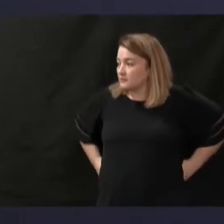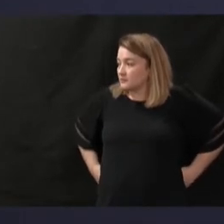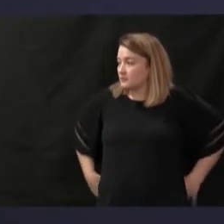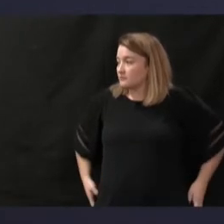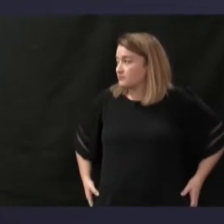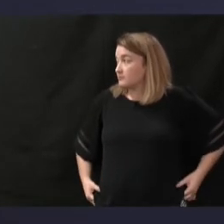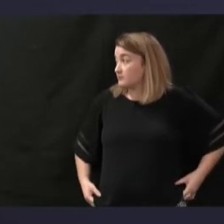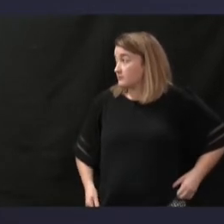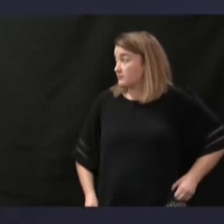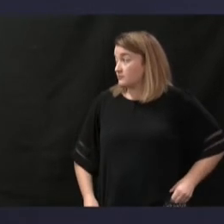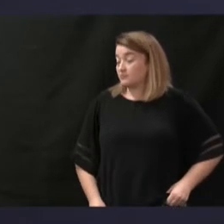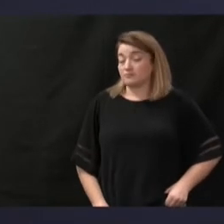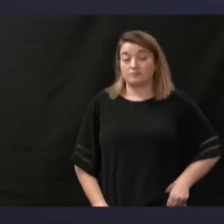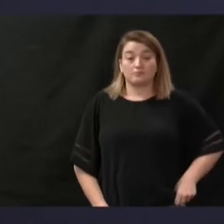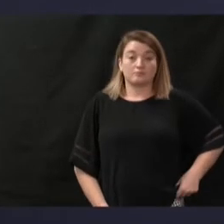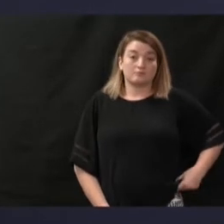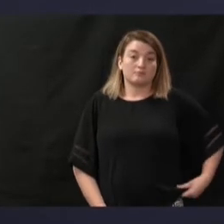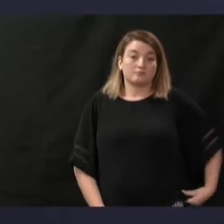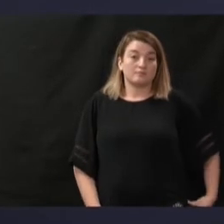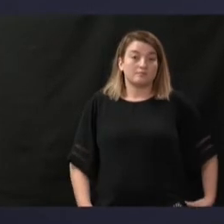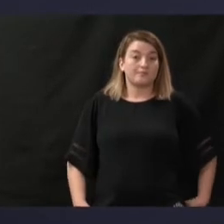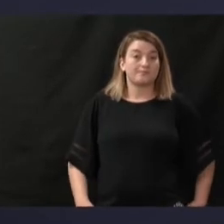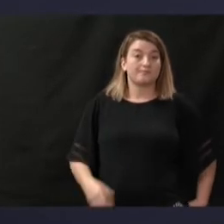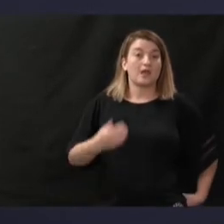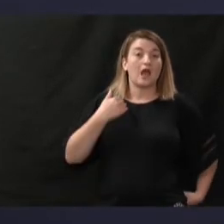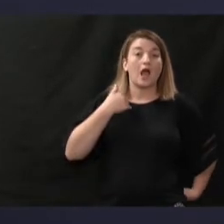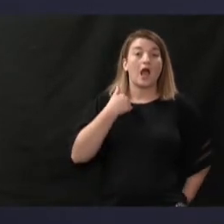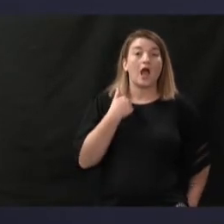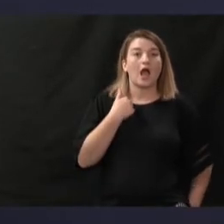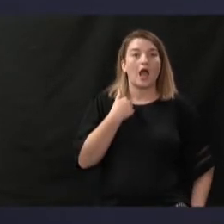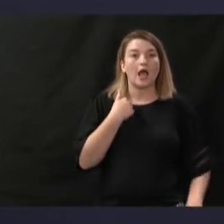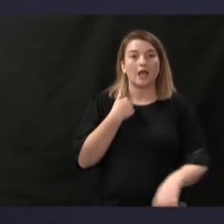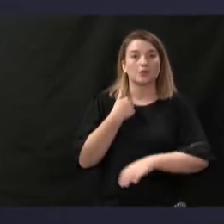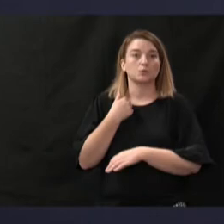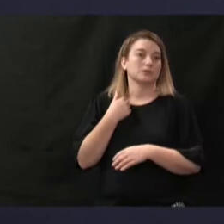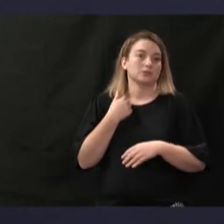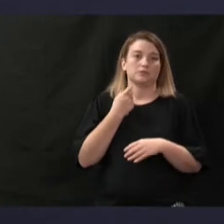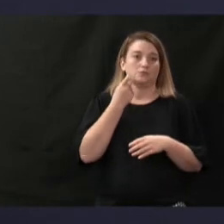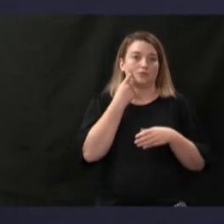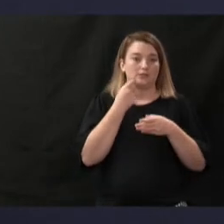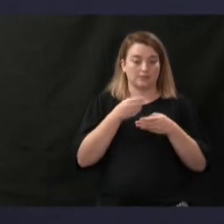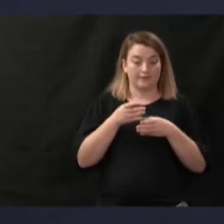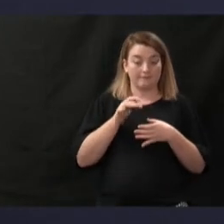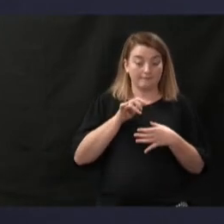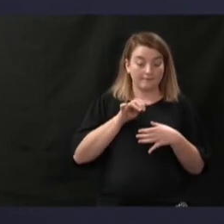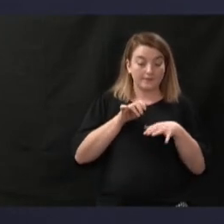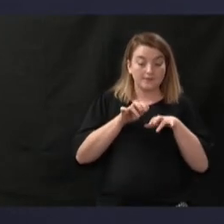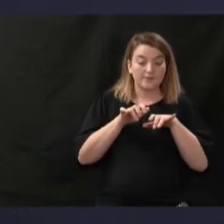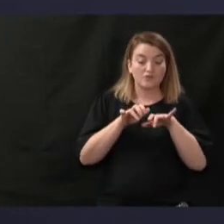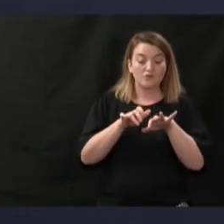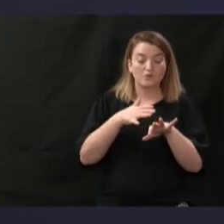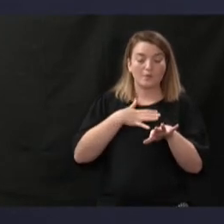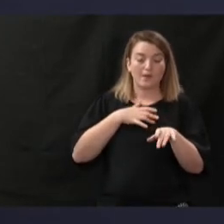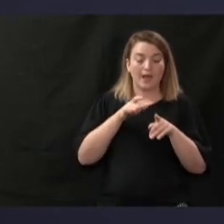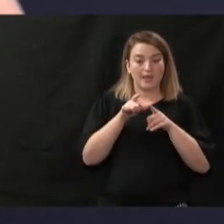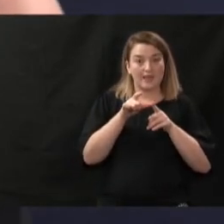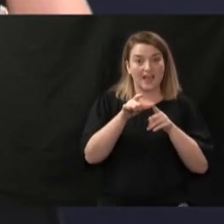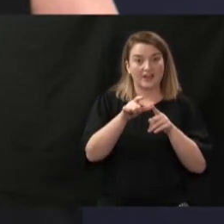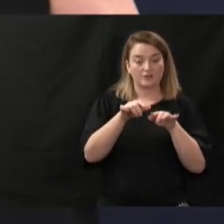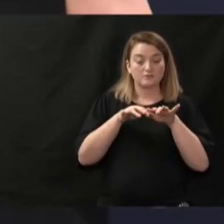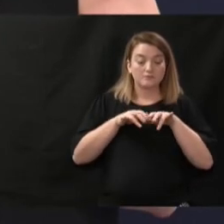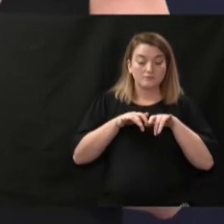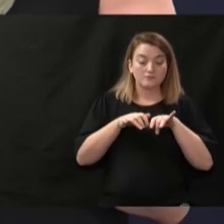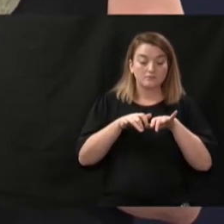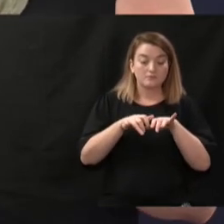I was actually just going through my letters. I don't know if you saw me up here, if anybody was looking, but I was like